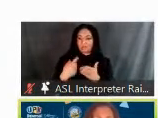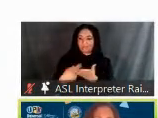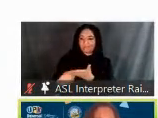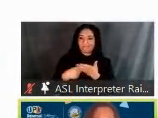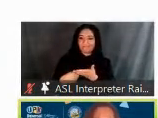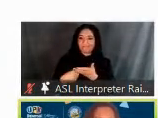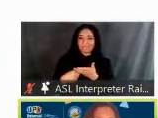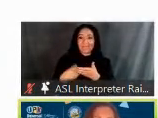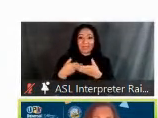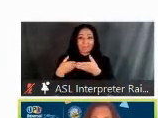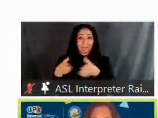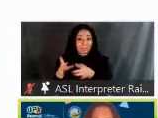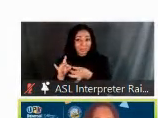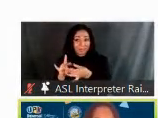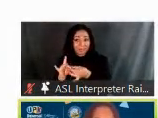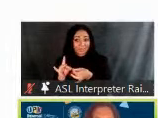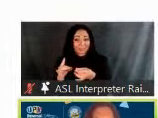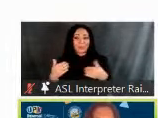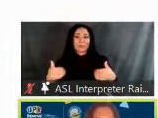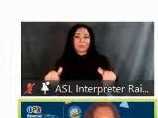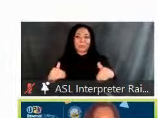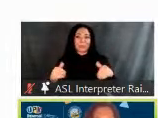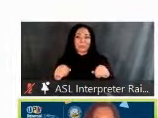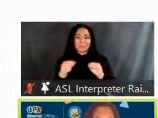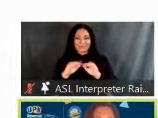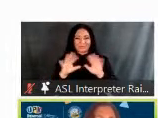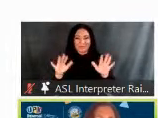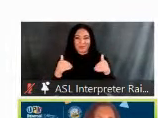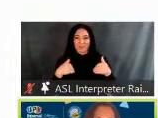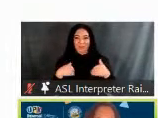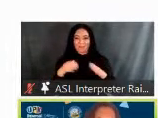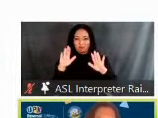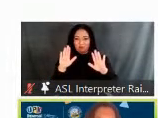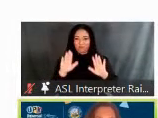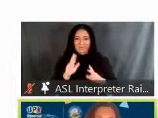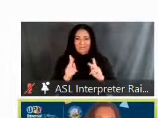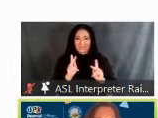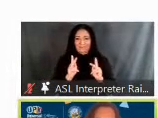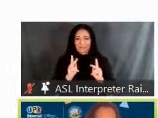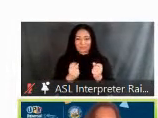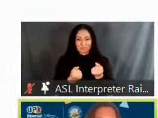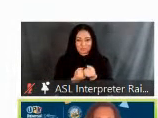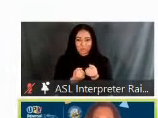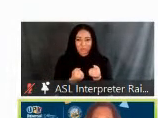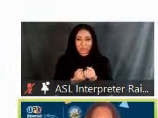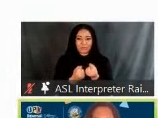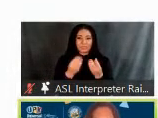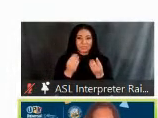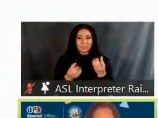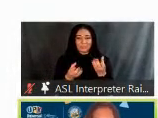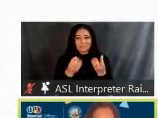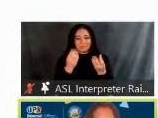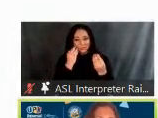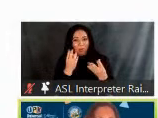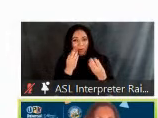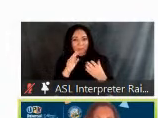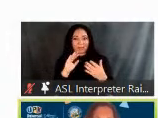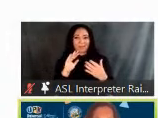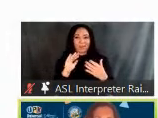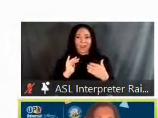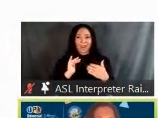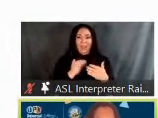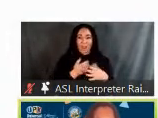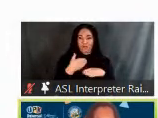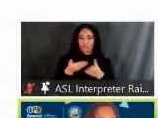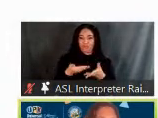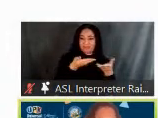it is clear we have a remarkable group of people here supporting and informing our ability to make recommendations that will be